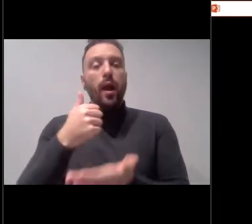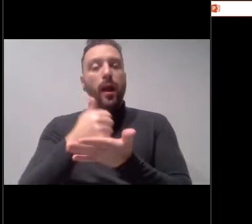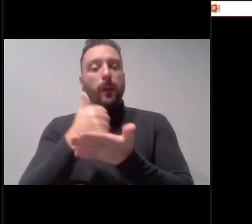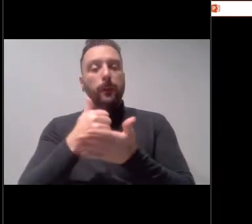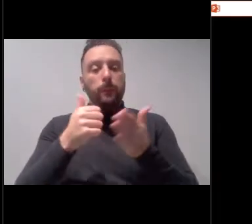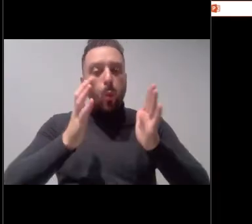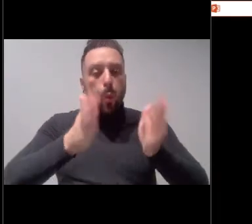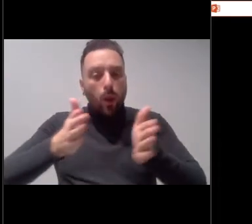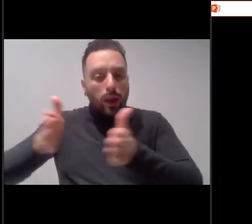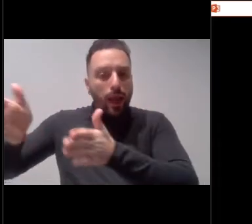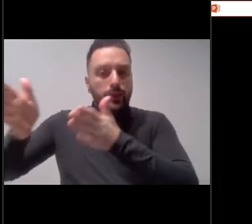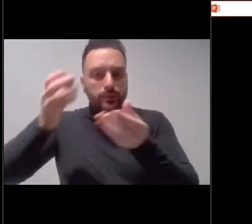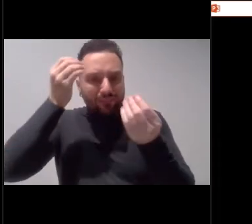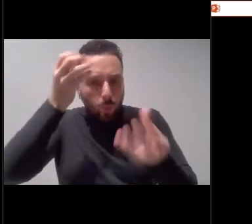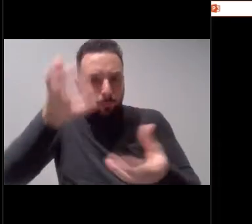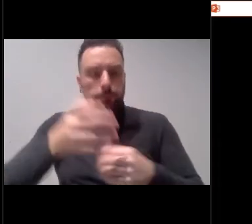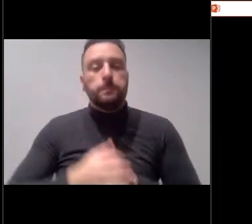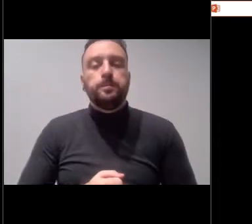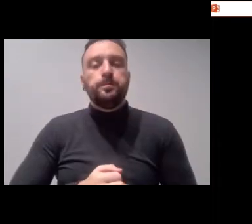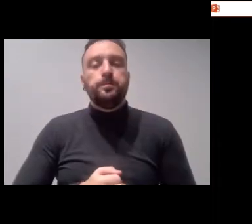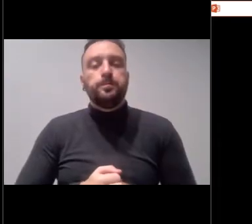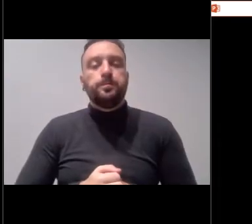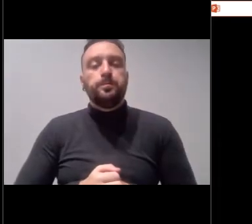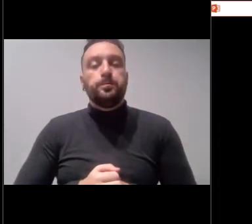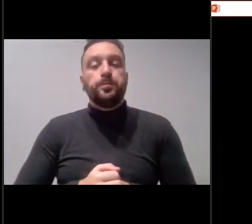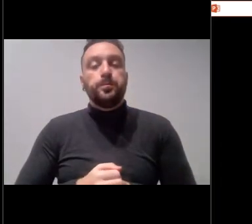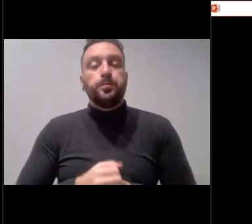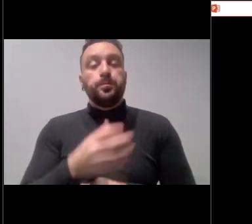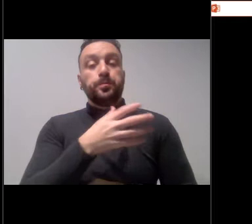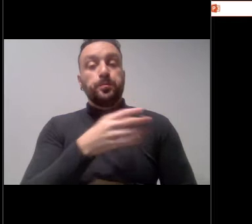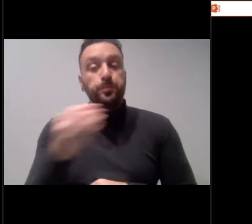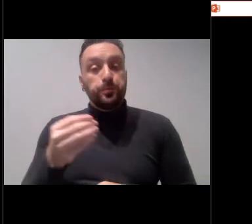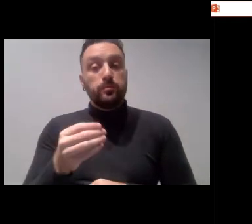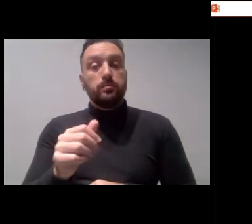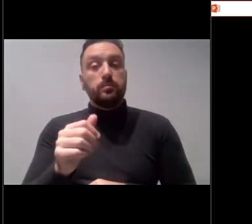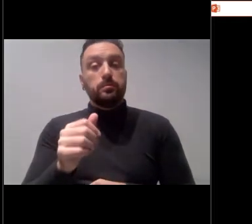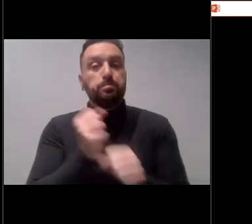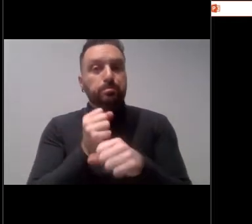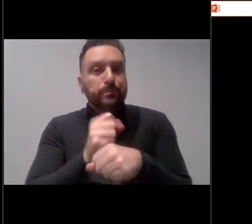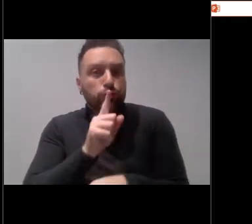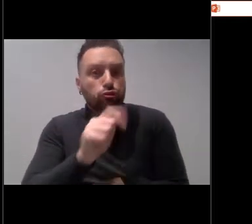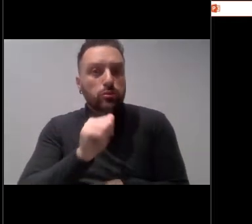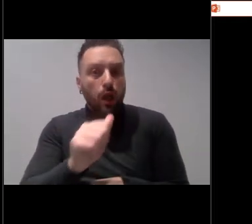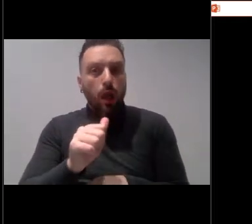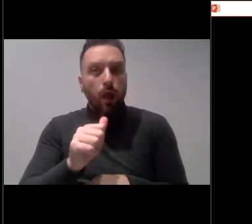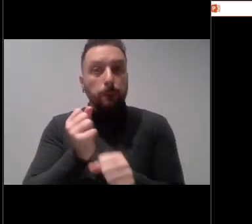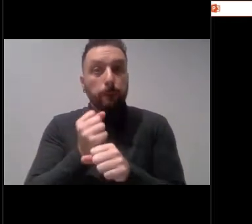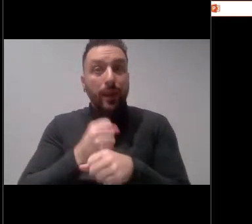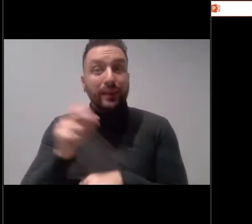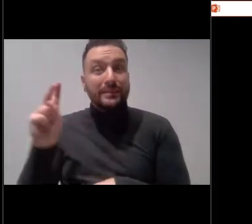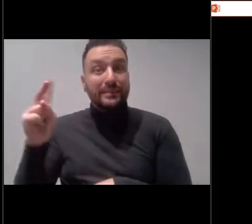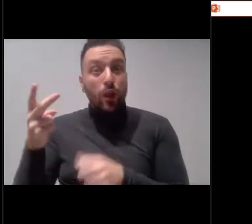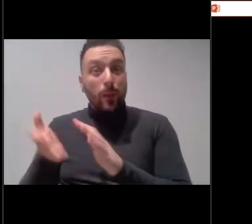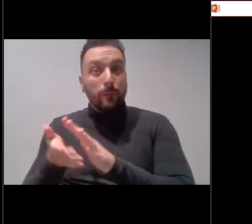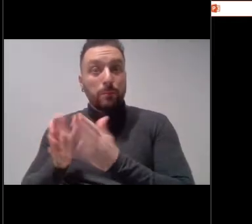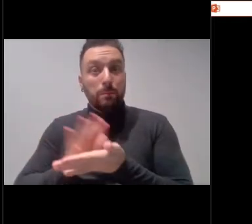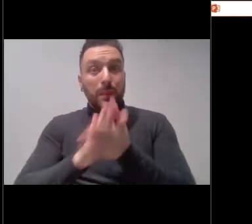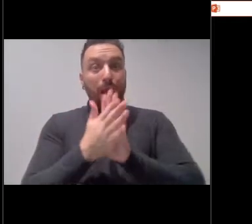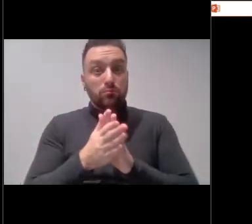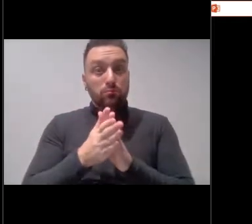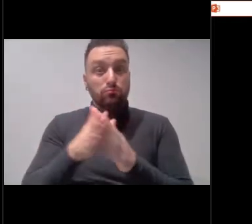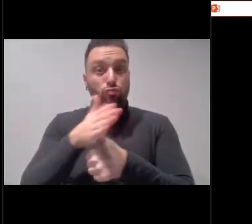inform. And then you want to be sure not to make a secondary color a primary color. So you can see in this